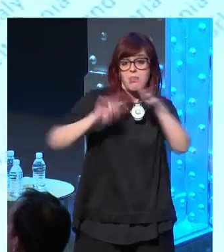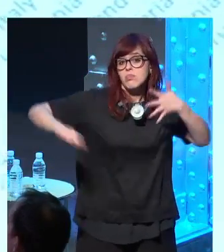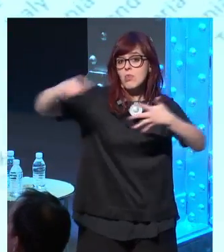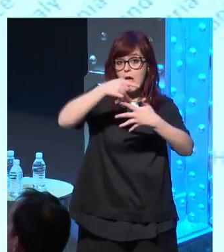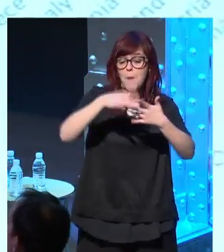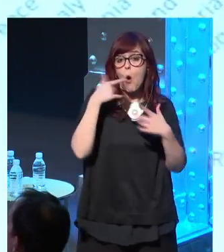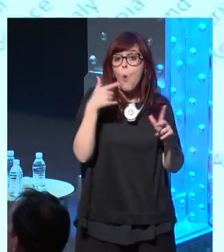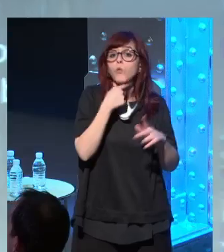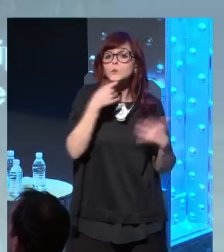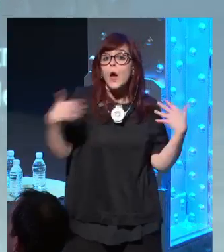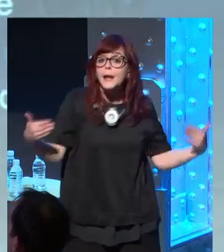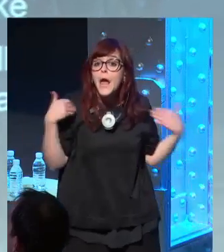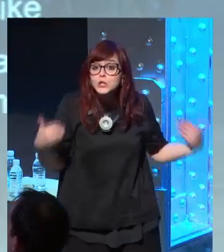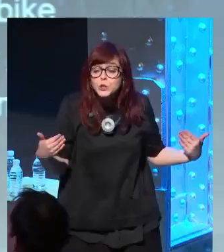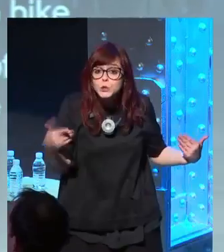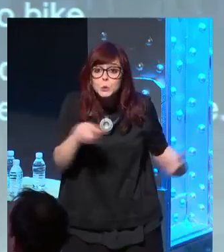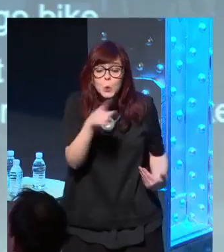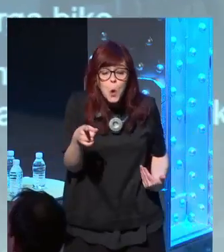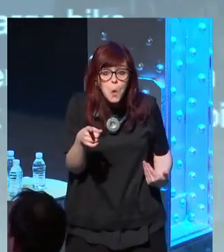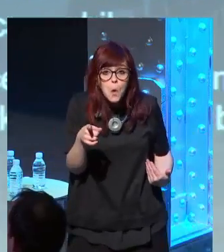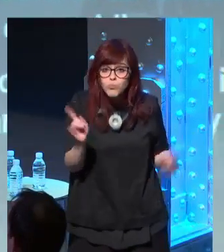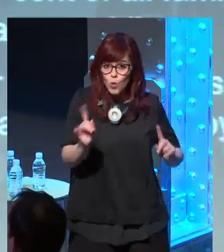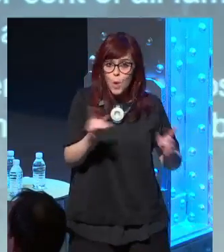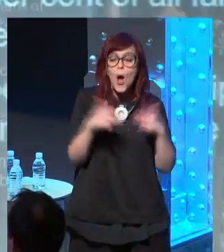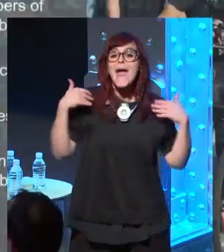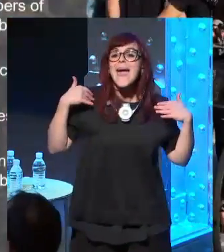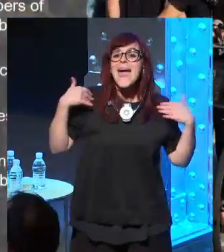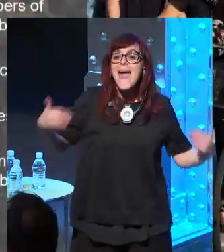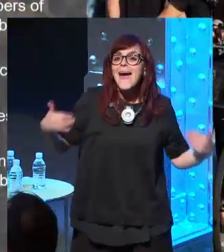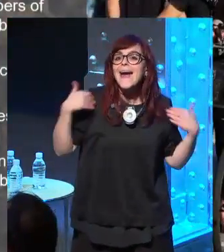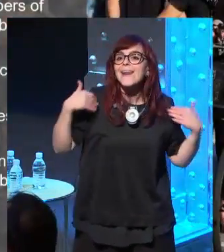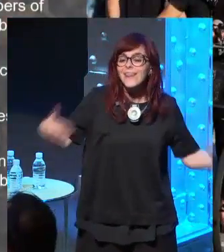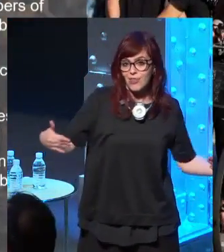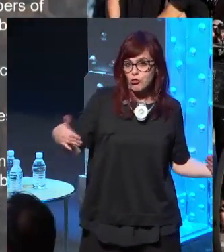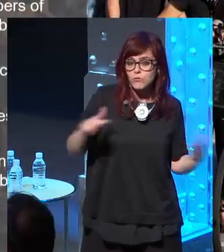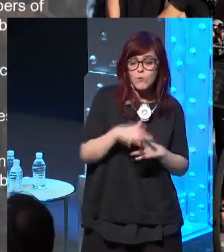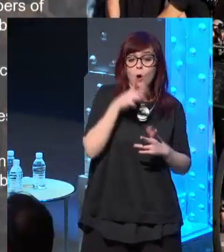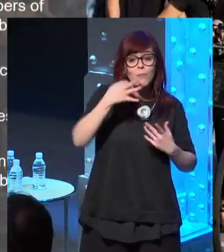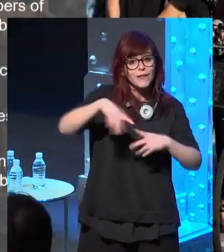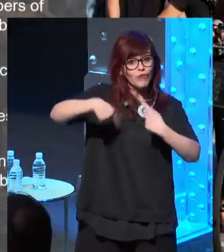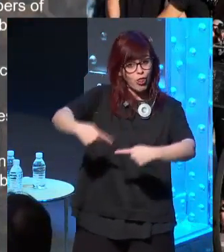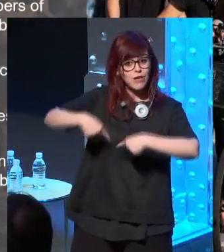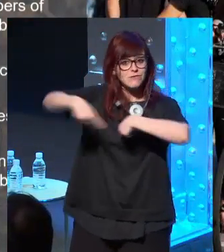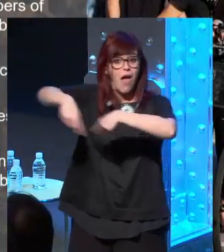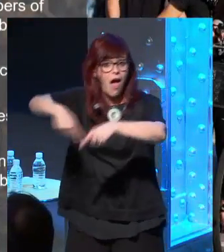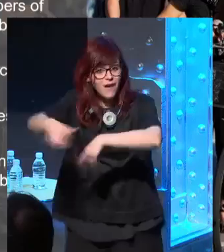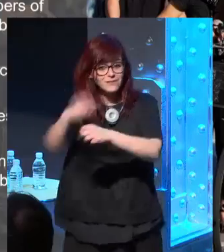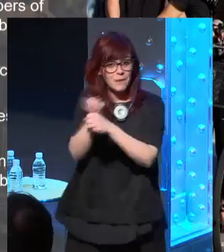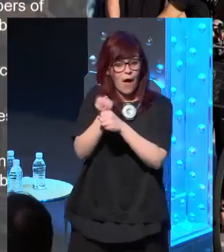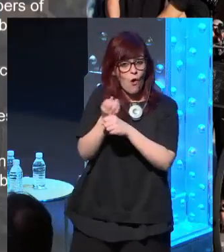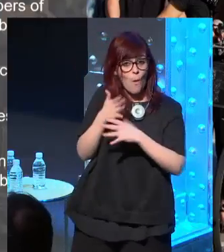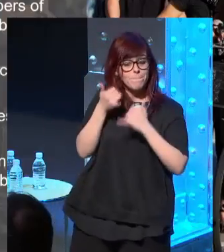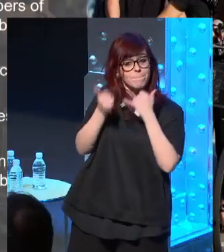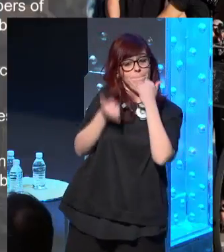gym, but just because we get exercise into our daily commute. So the majority of people in Copenhagen, they cycle to